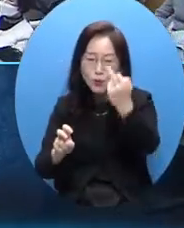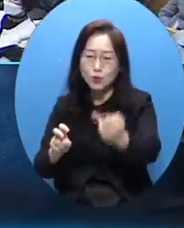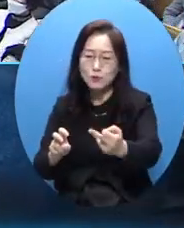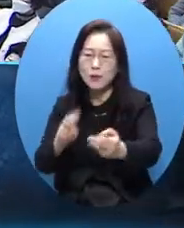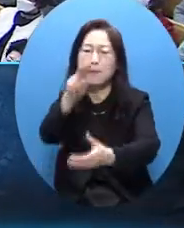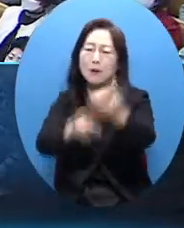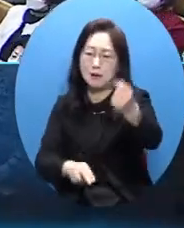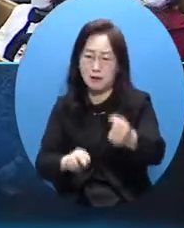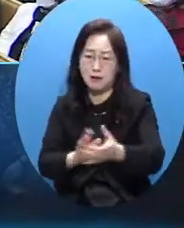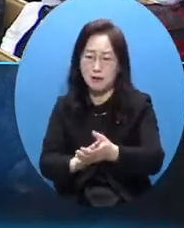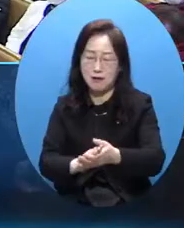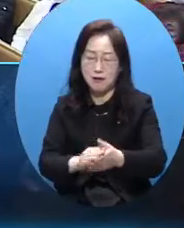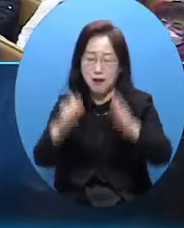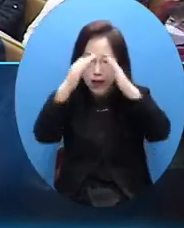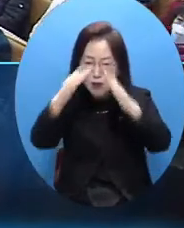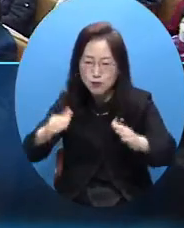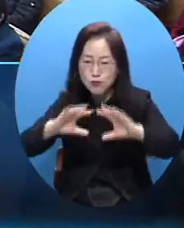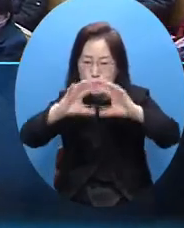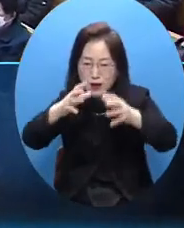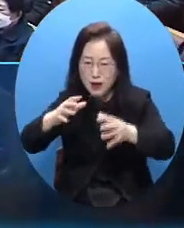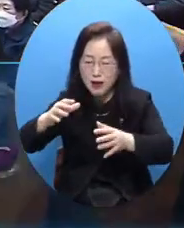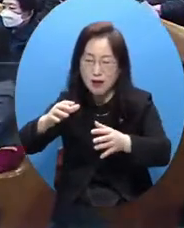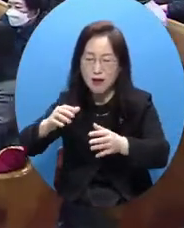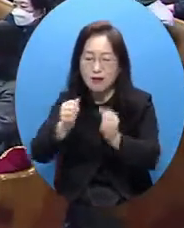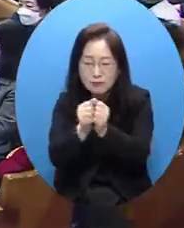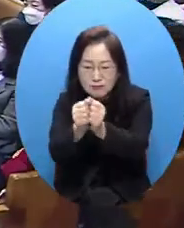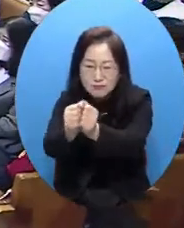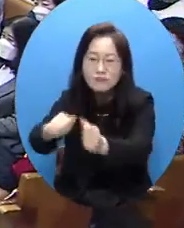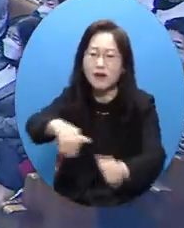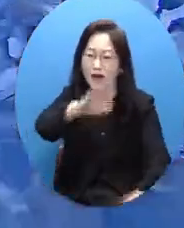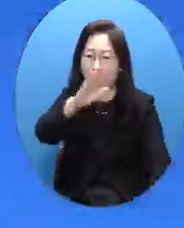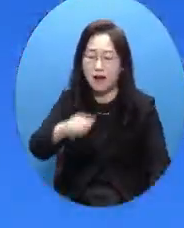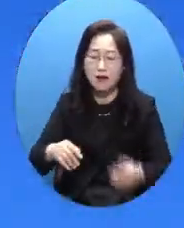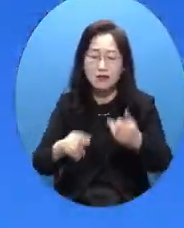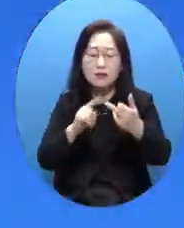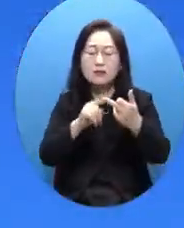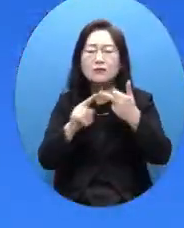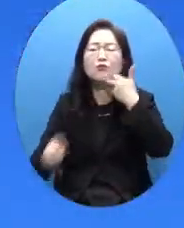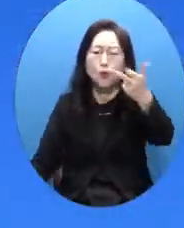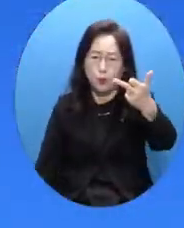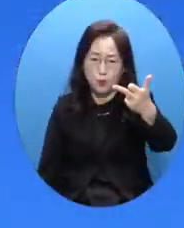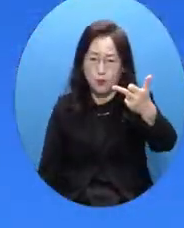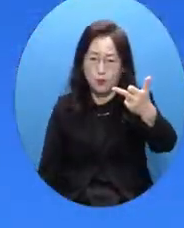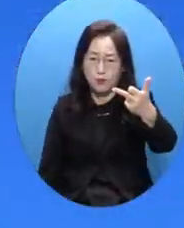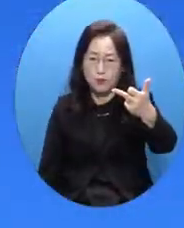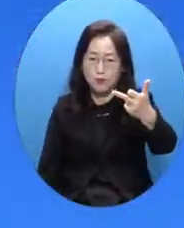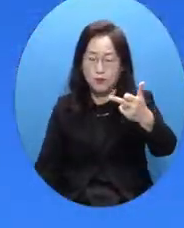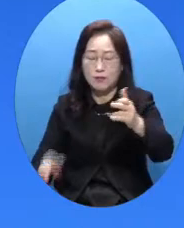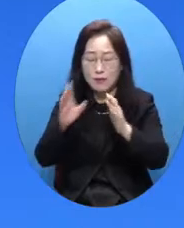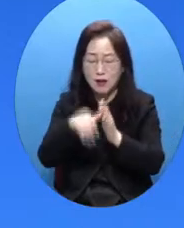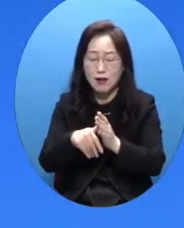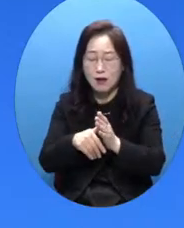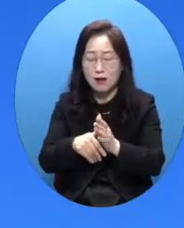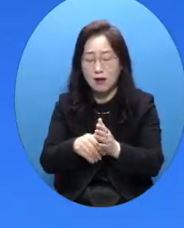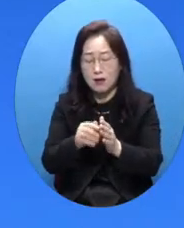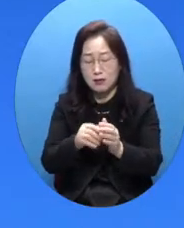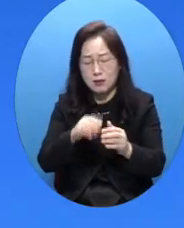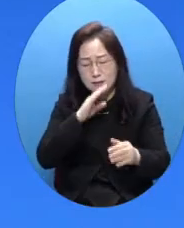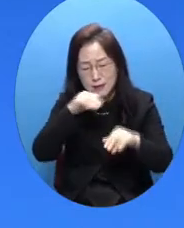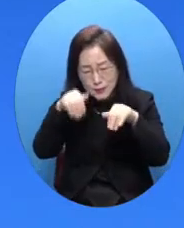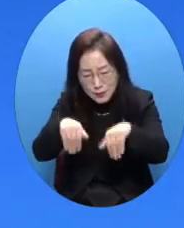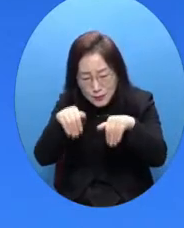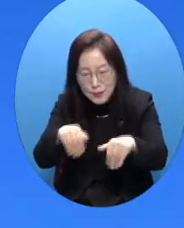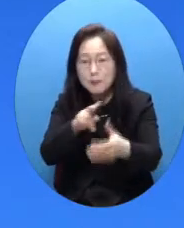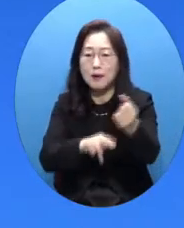the Israelites the hood took him to Egypt he was only 17. right before death he was